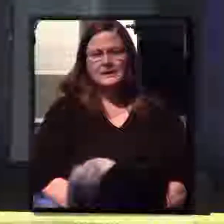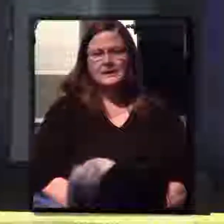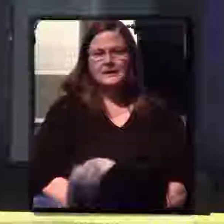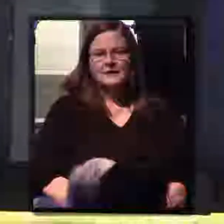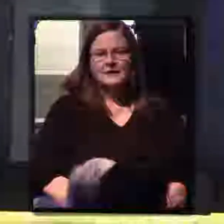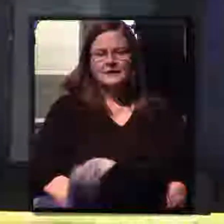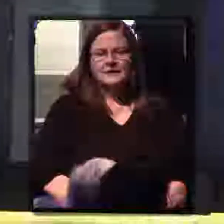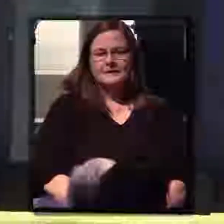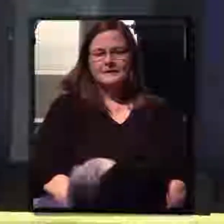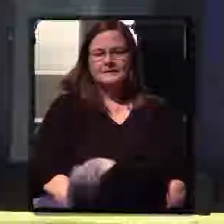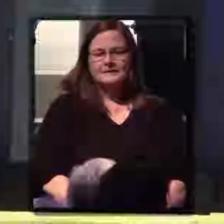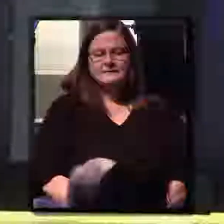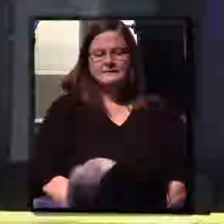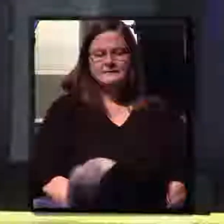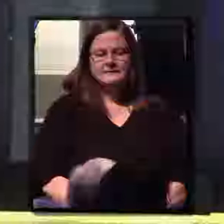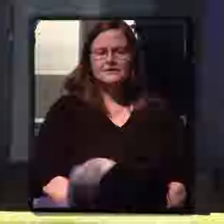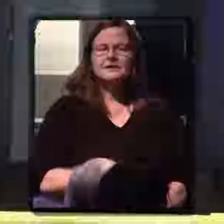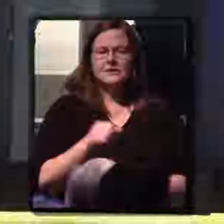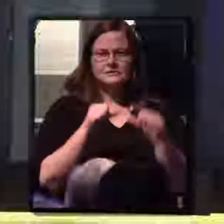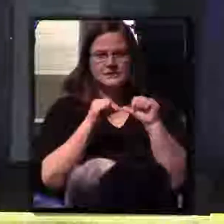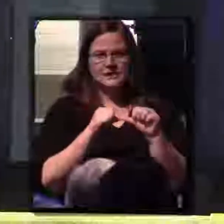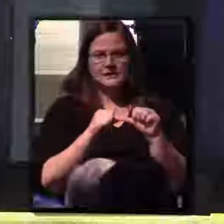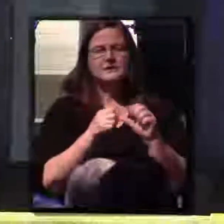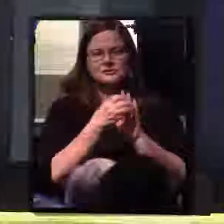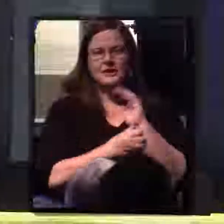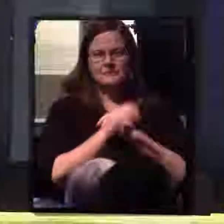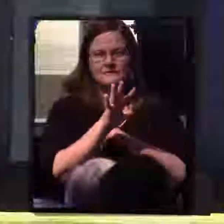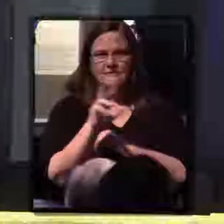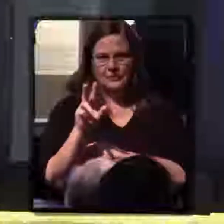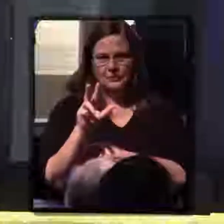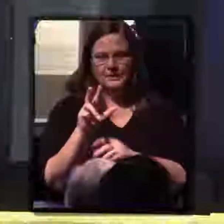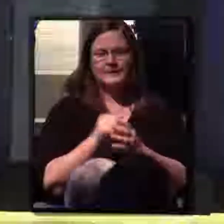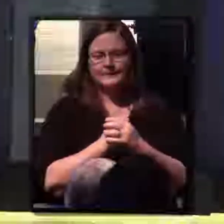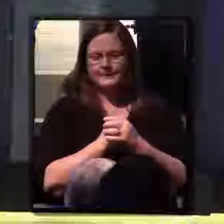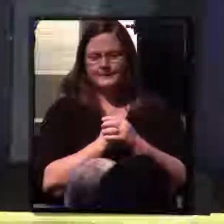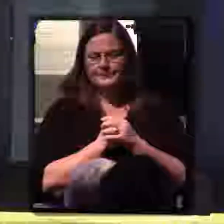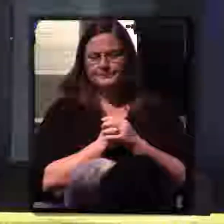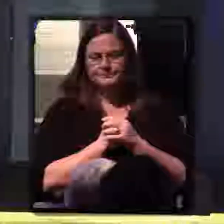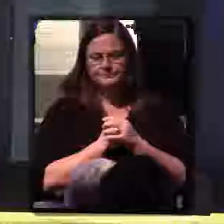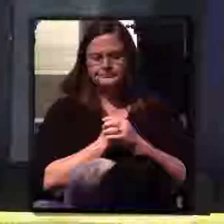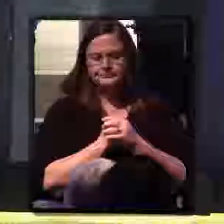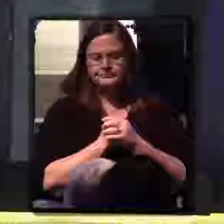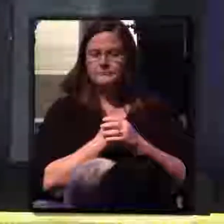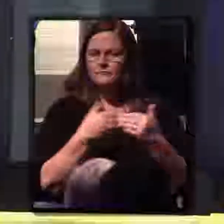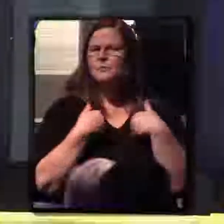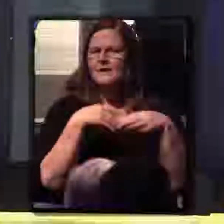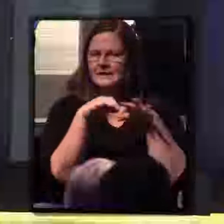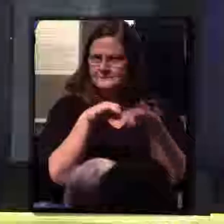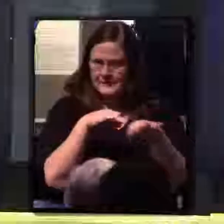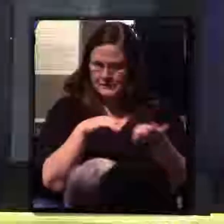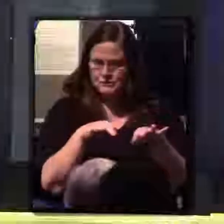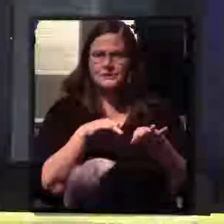suffer. And so he's going to be exalted in spite of suffering. And then he goes on in chapter